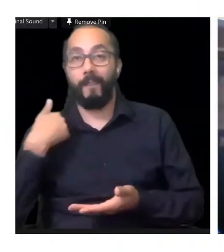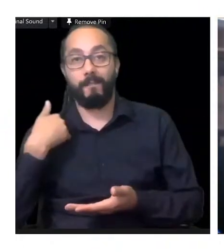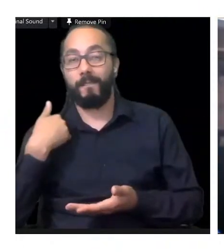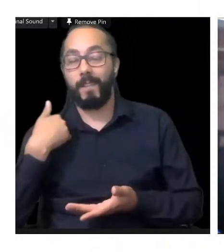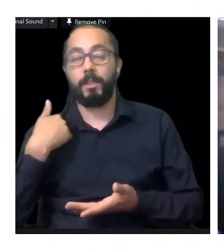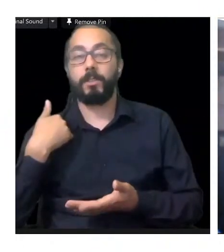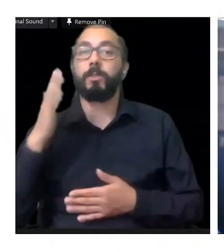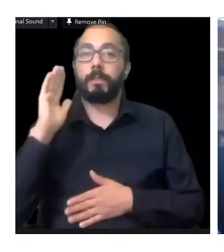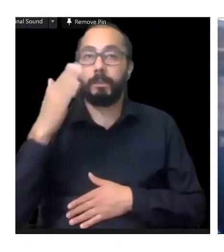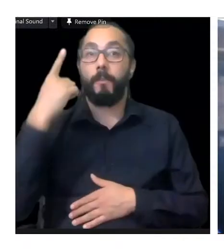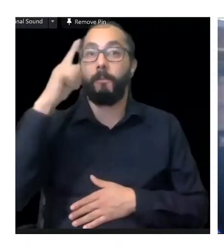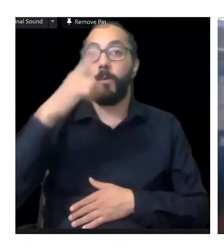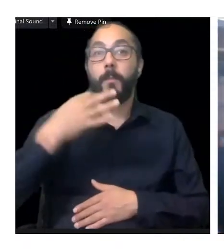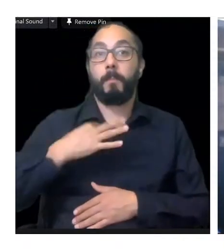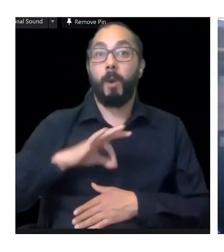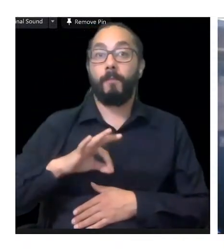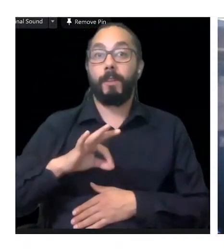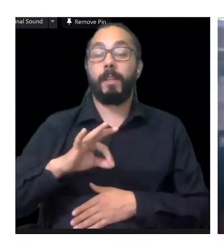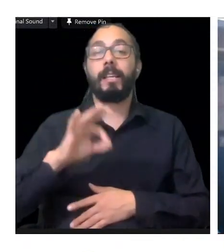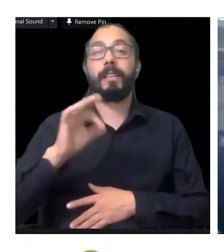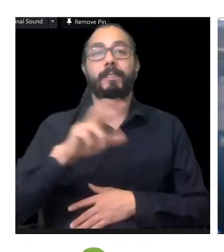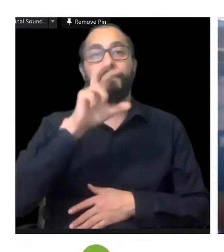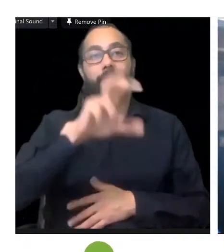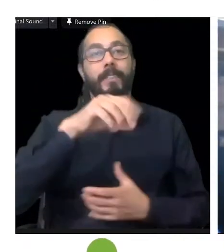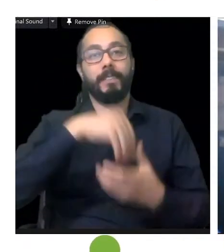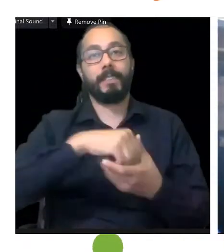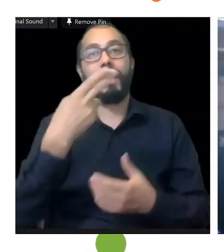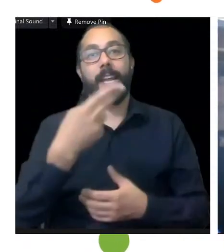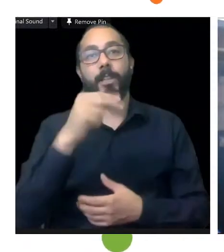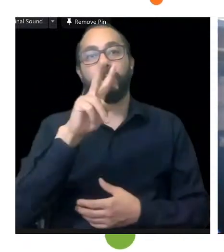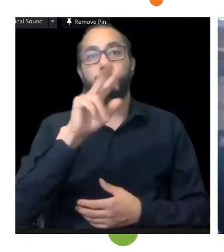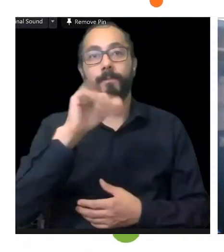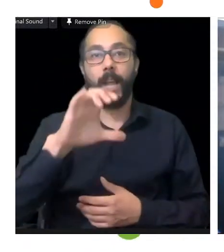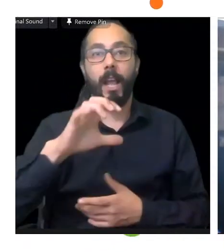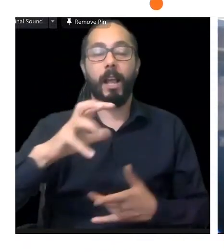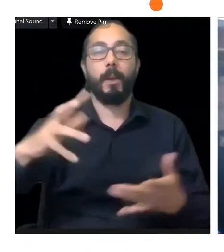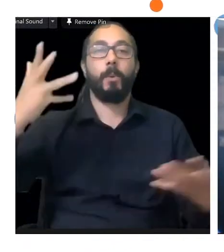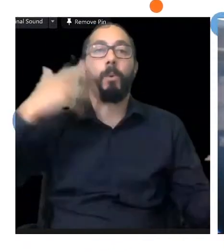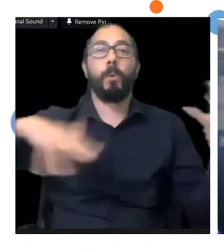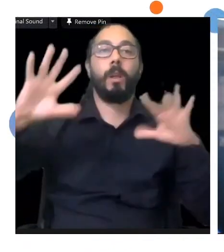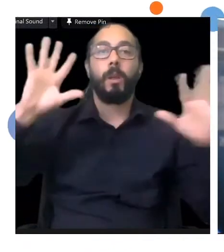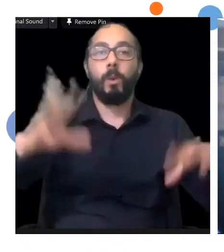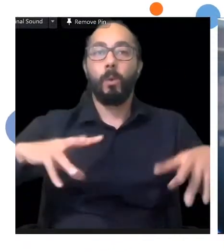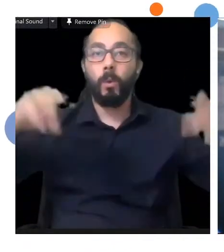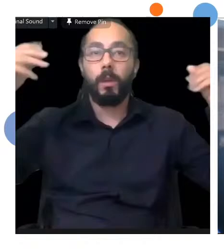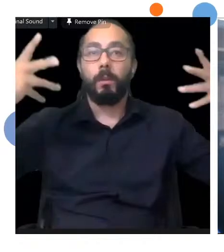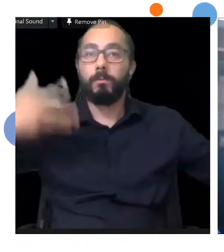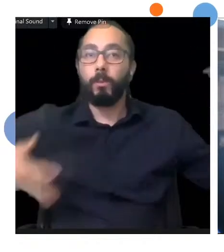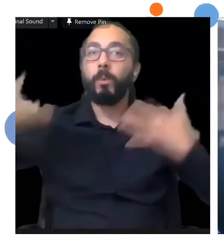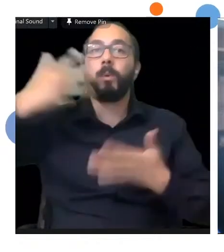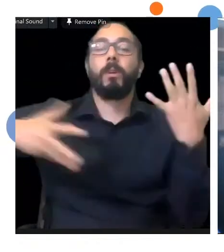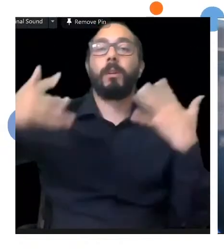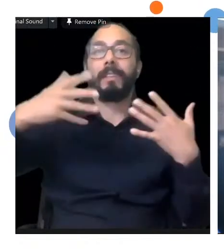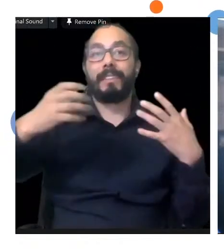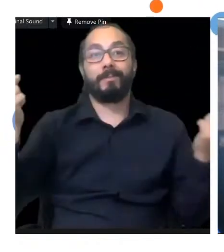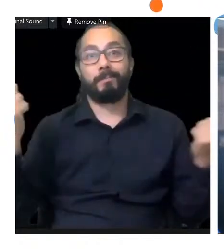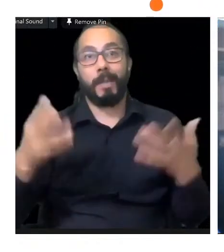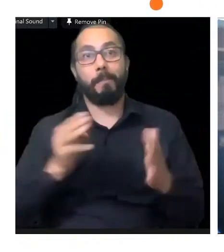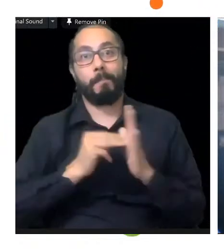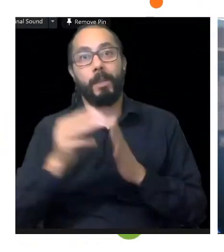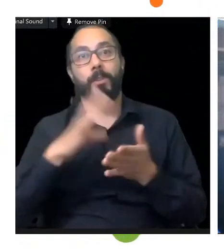the resources. You know, this is HVAC systems in the millions of dollars. That type of investment is not one that certainly